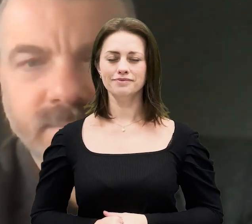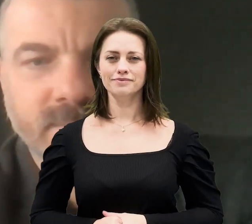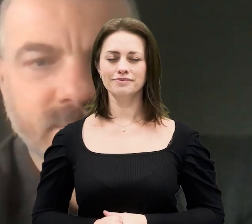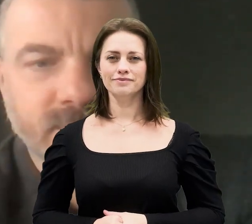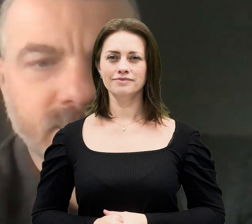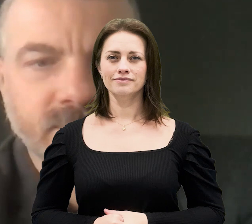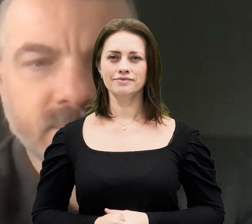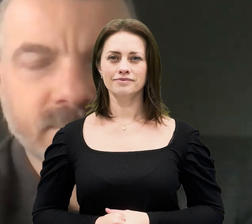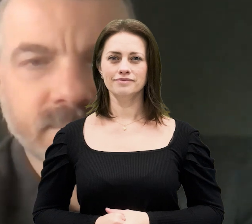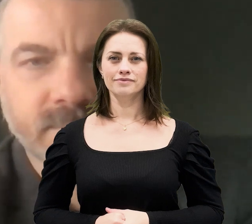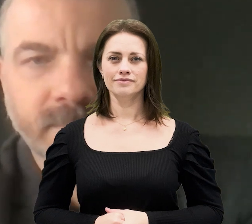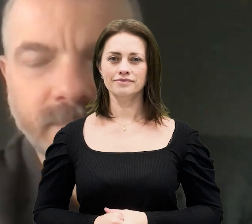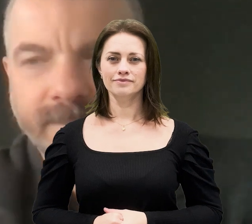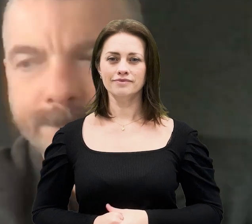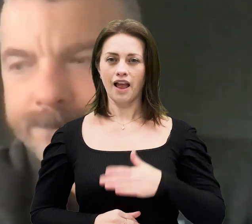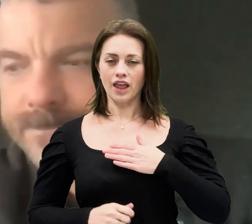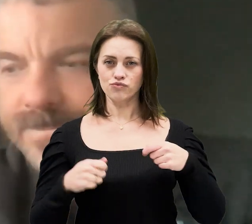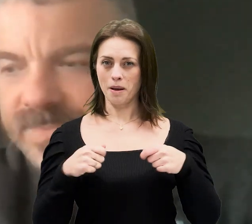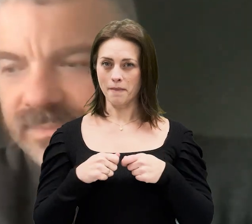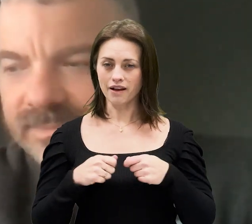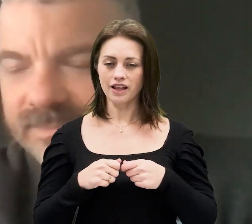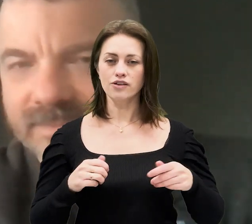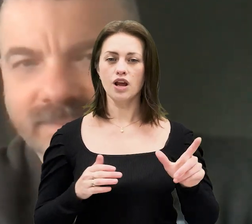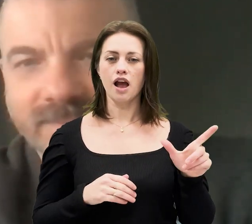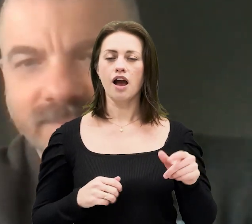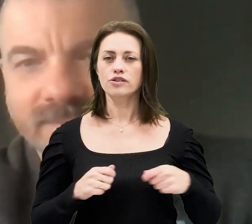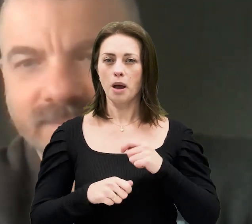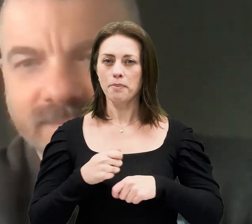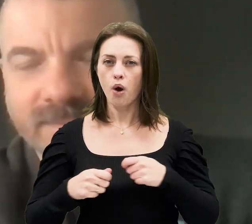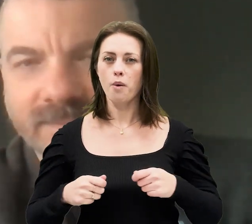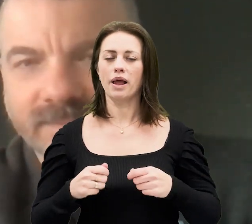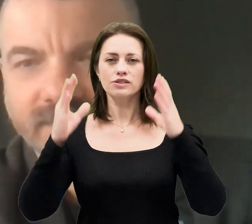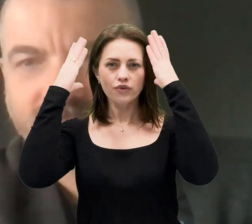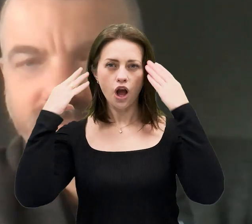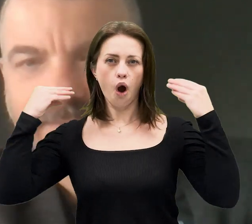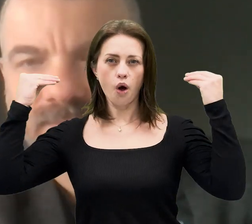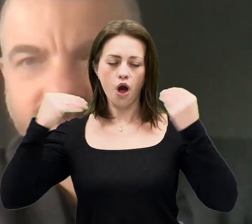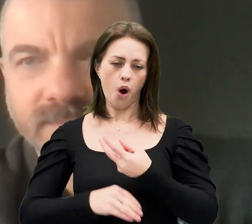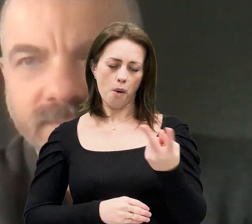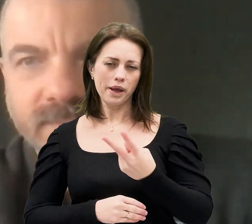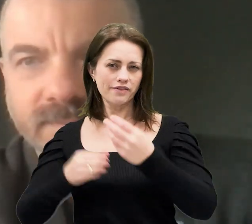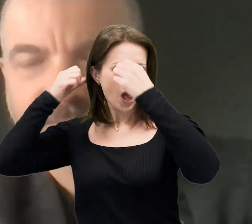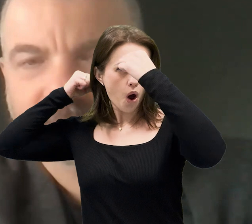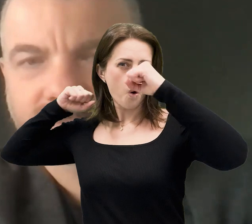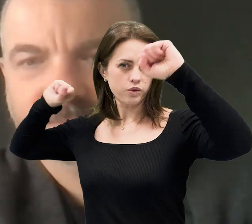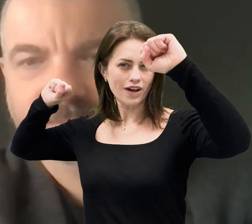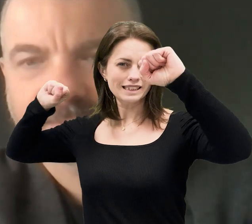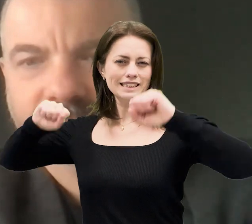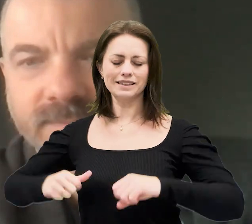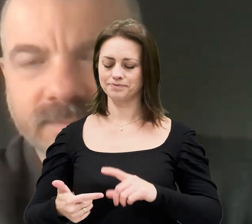this project. From our partners and collaborators from the Netherlands, both